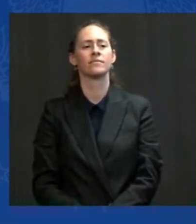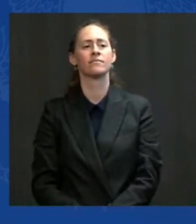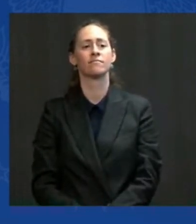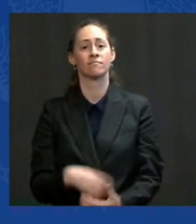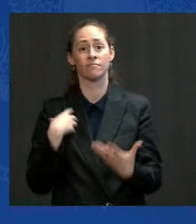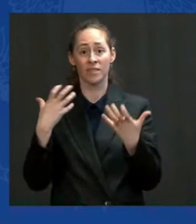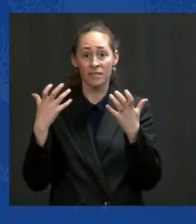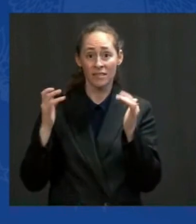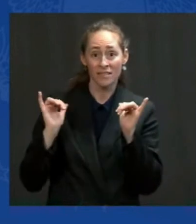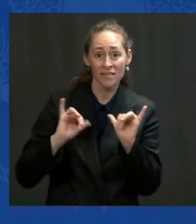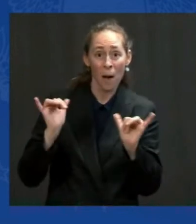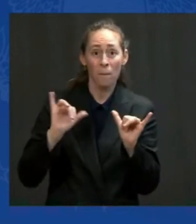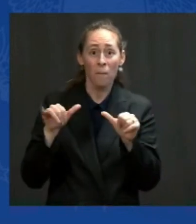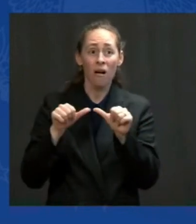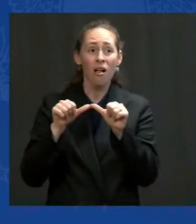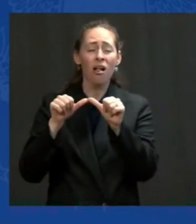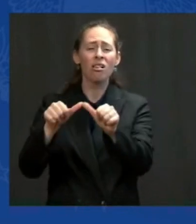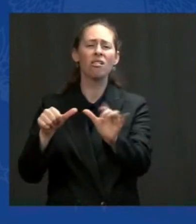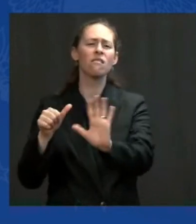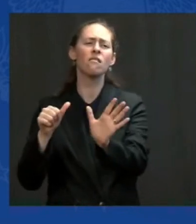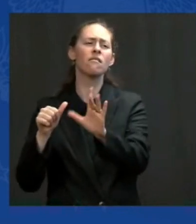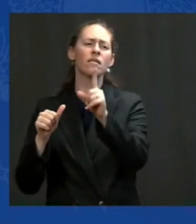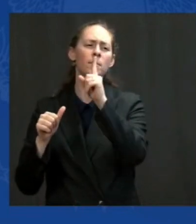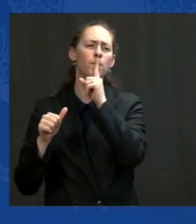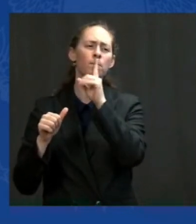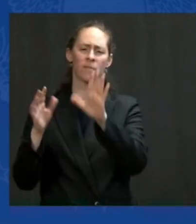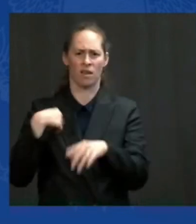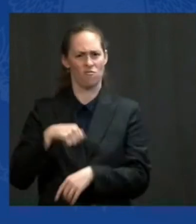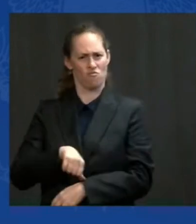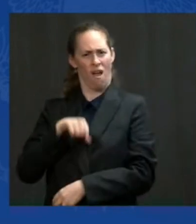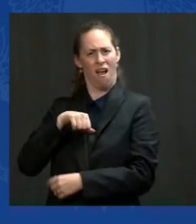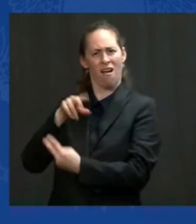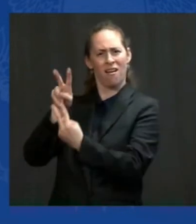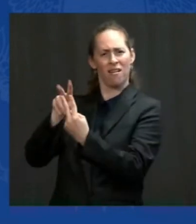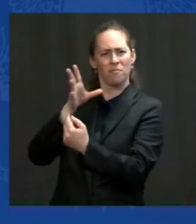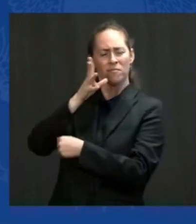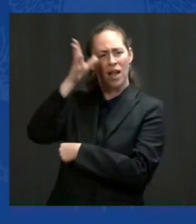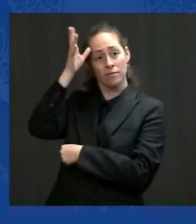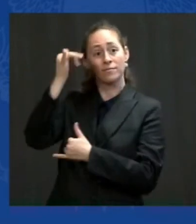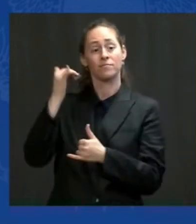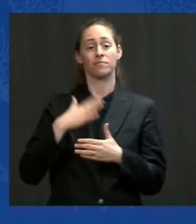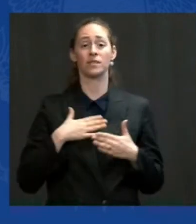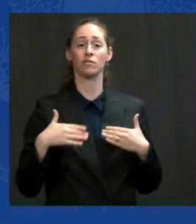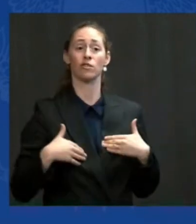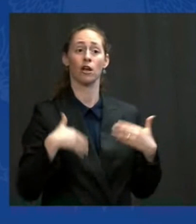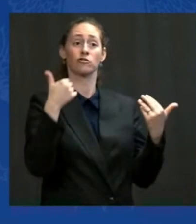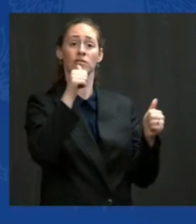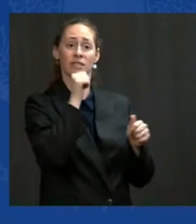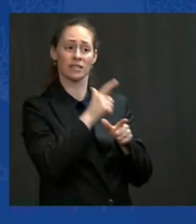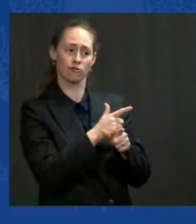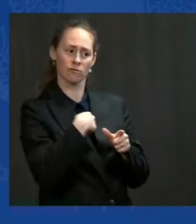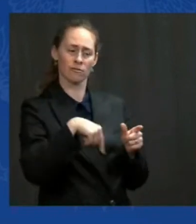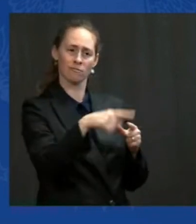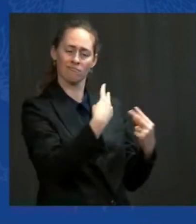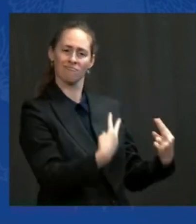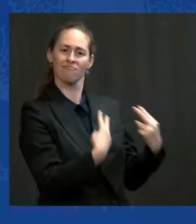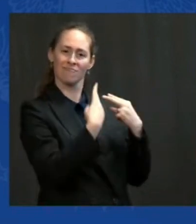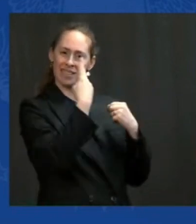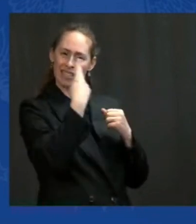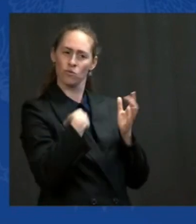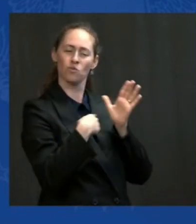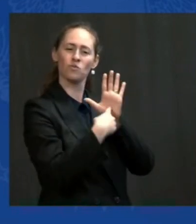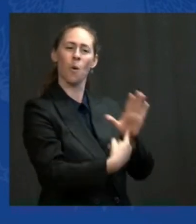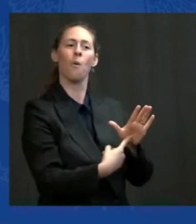to make my parents proud, be an example for my younger siblings. Through my pursuit of education, I also inspired my 2